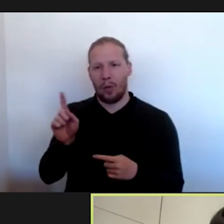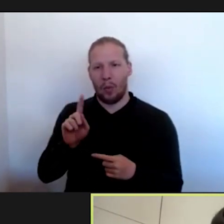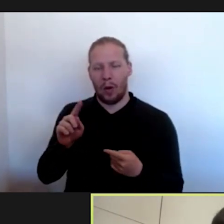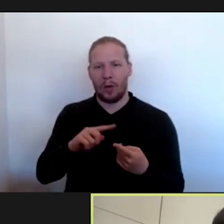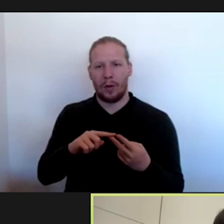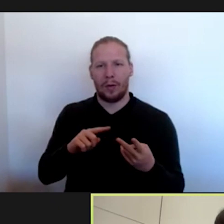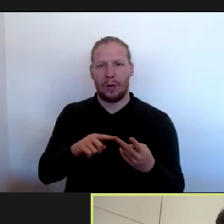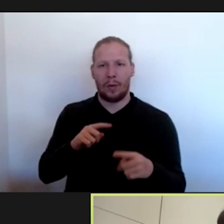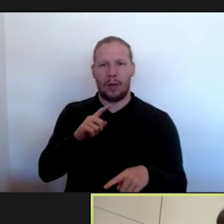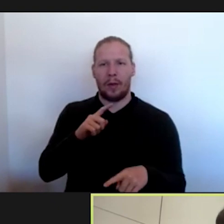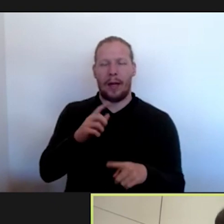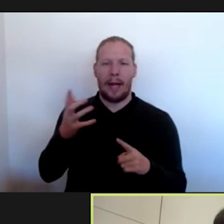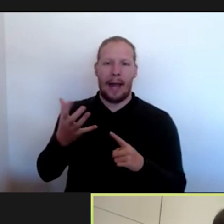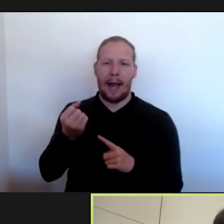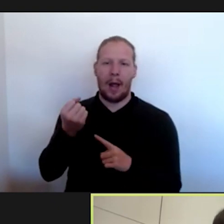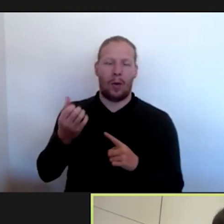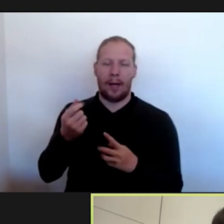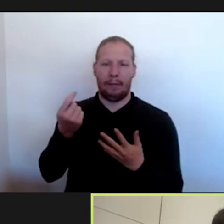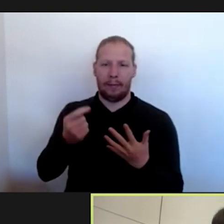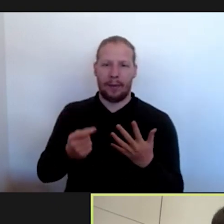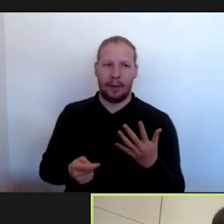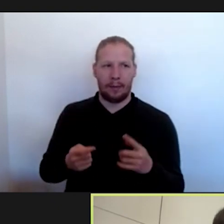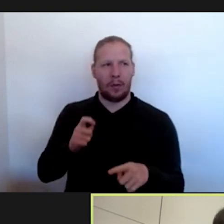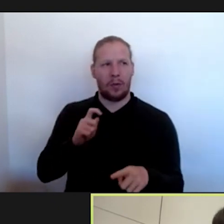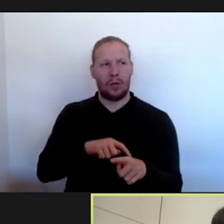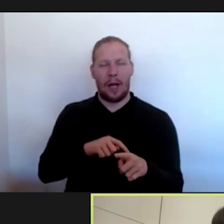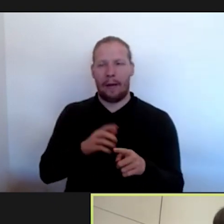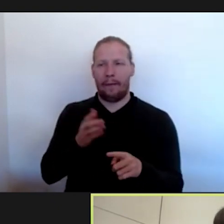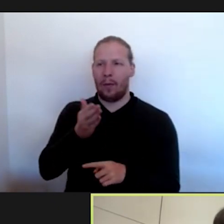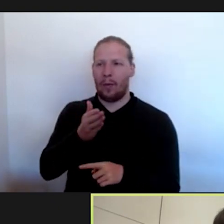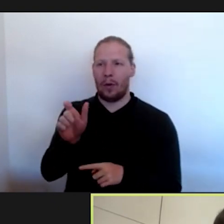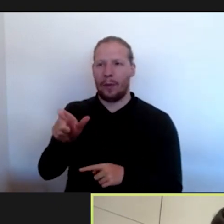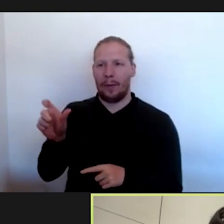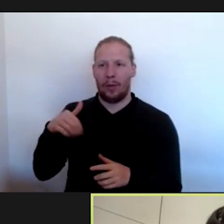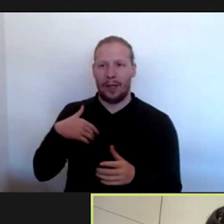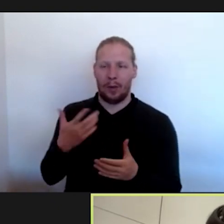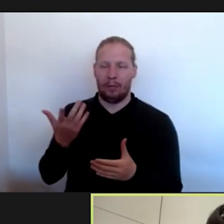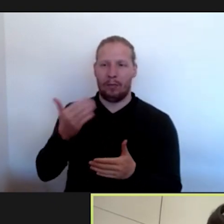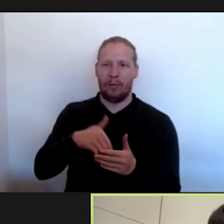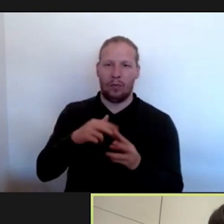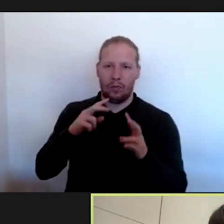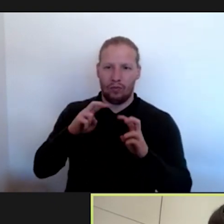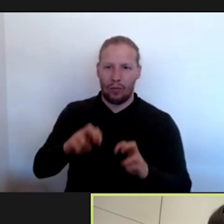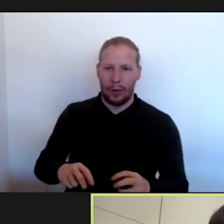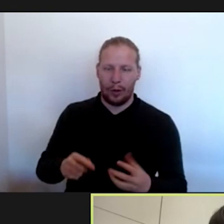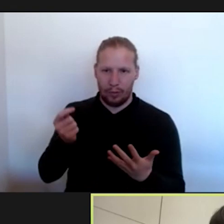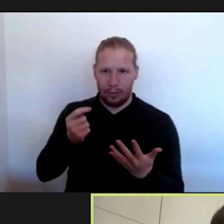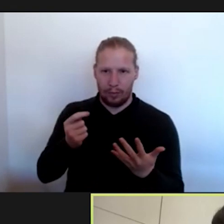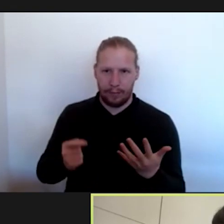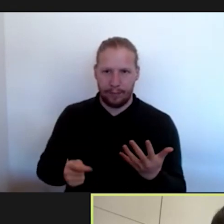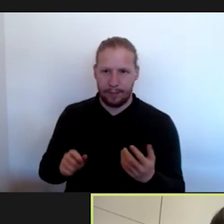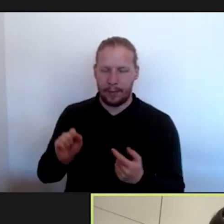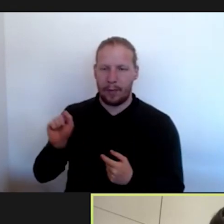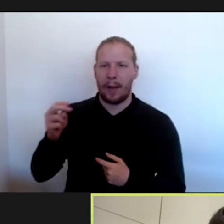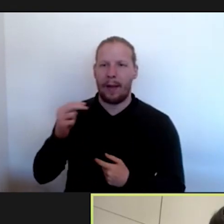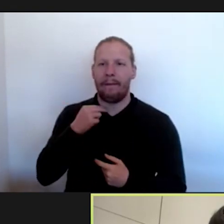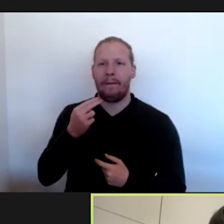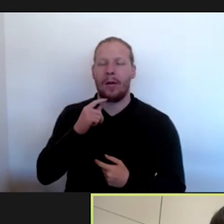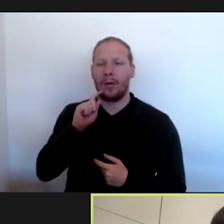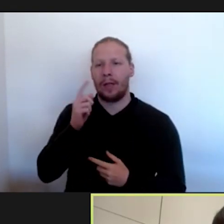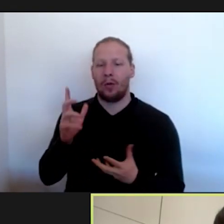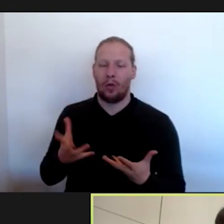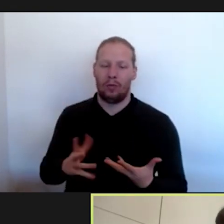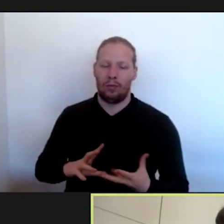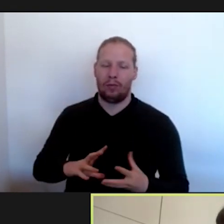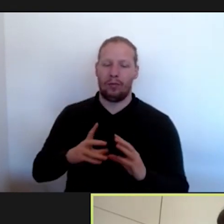the person needs to be involved in the research, the participant needs to be involved, and how their voices are going to shape this